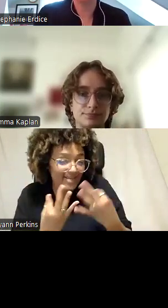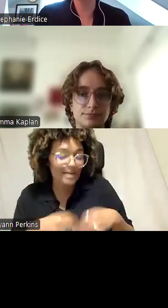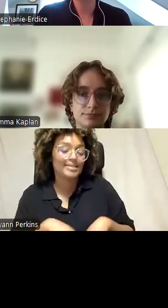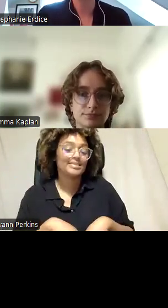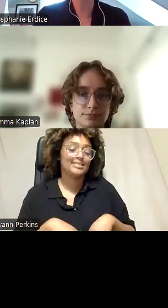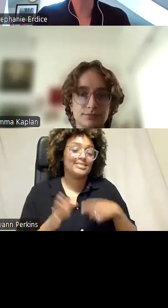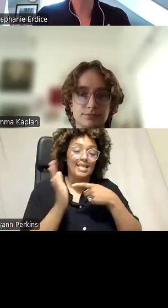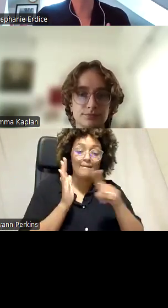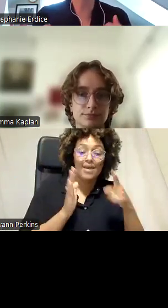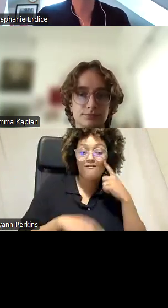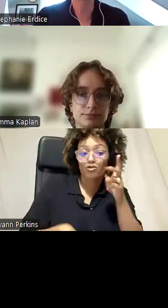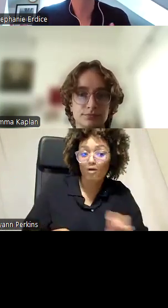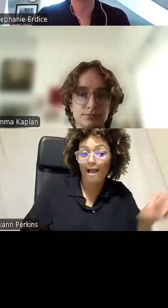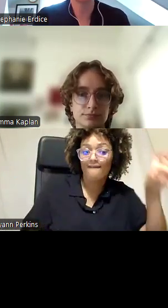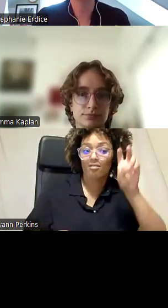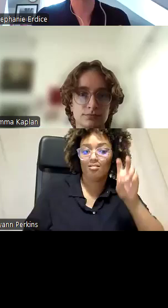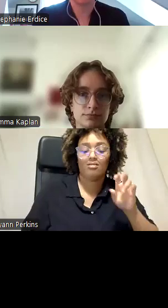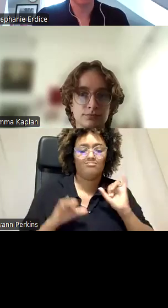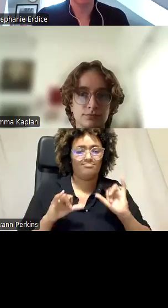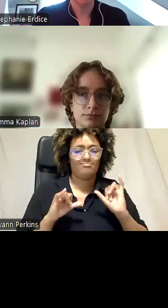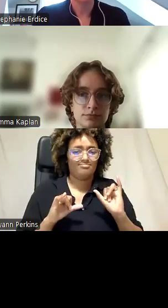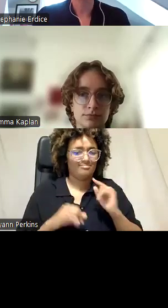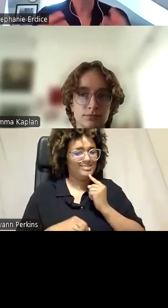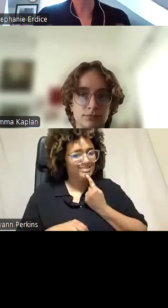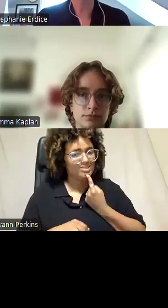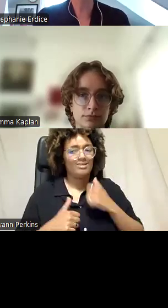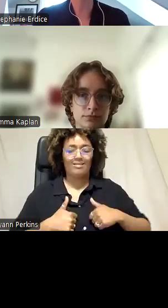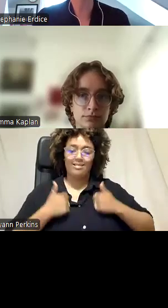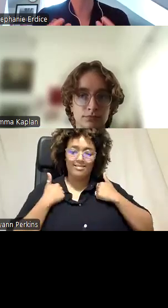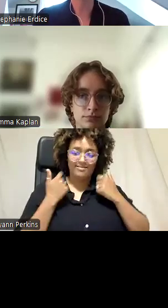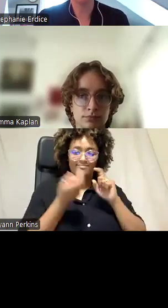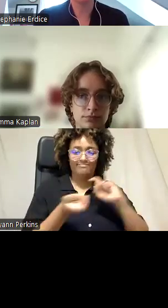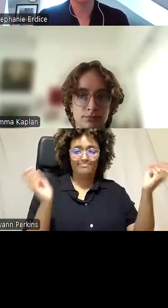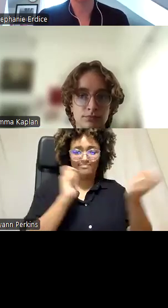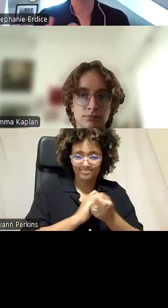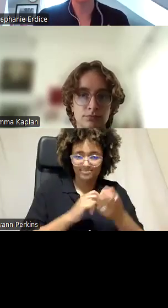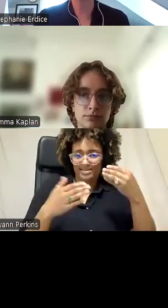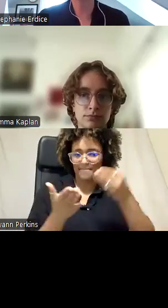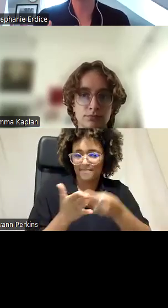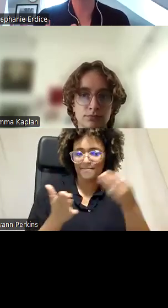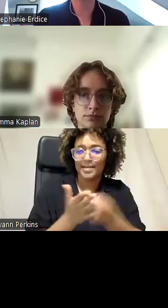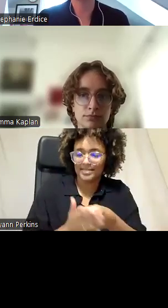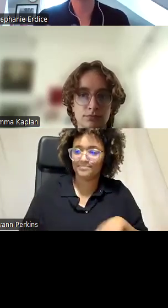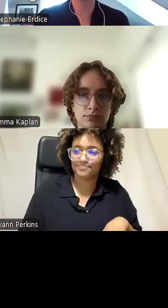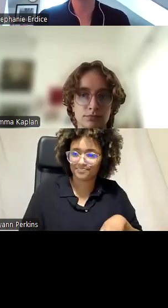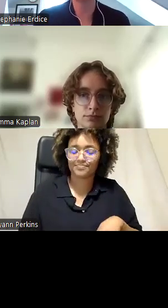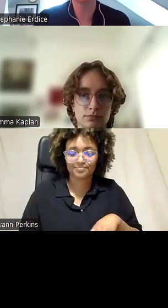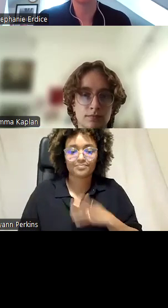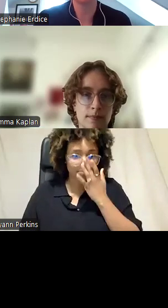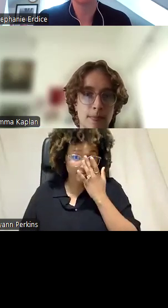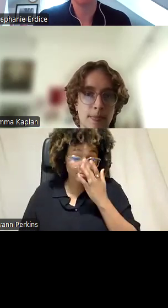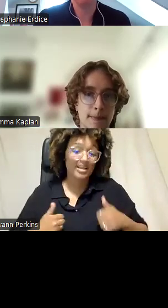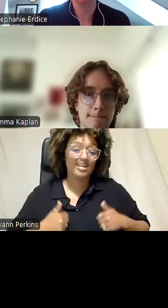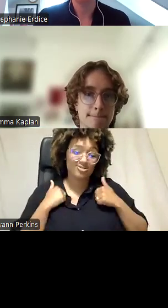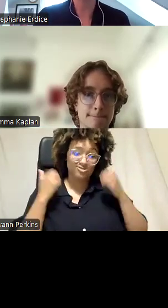it to travel. This is crucial life-changing money. So it's important for us to remember that is what survivors are having